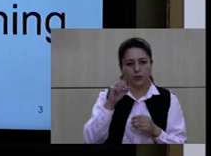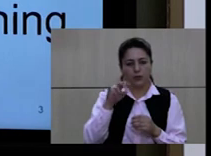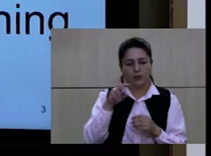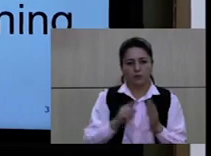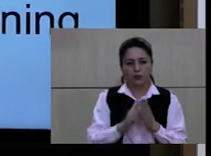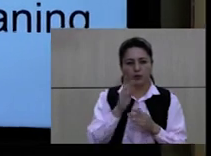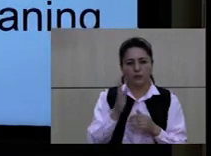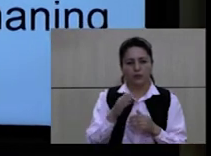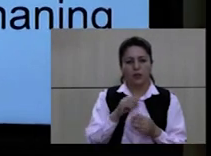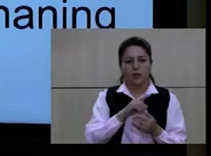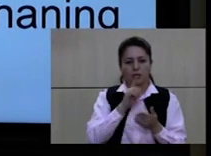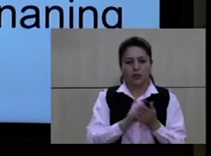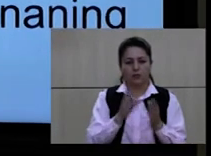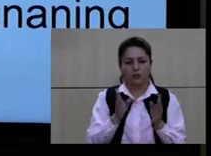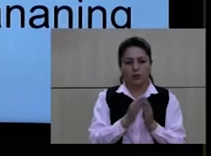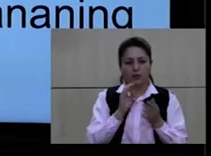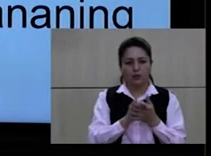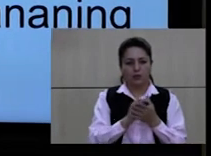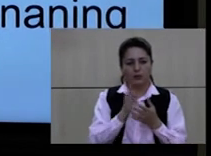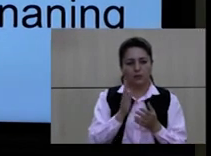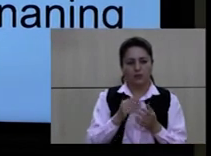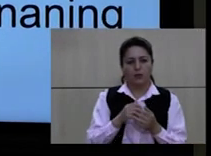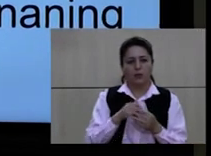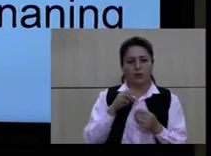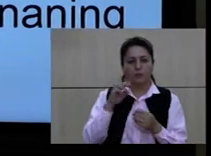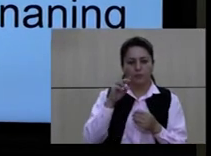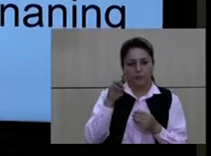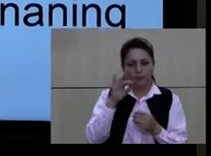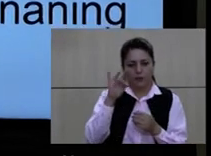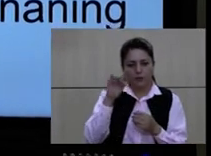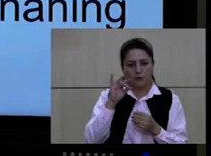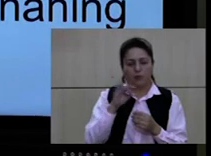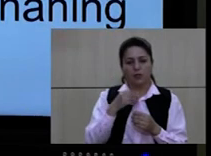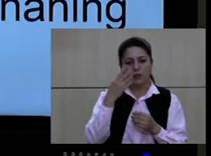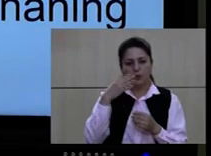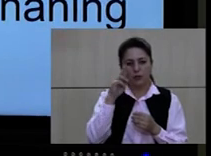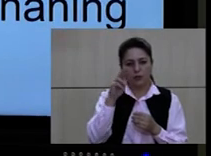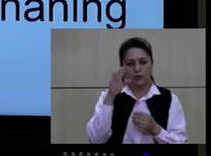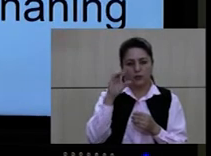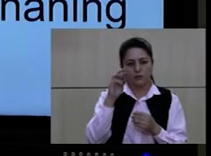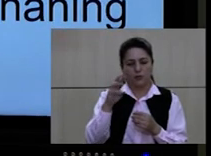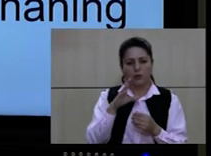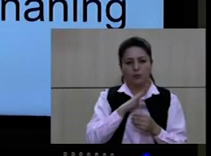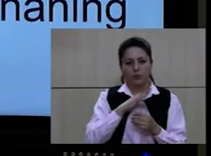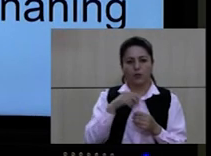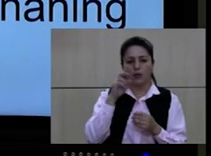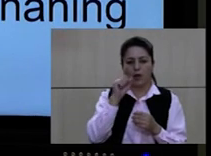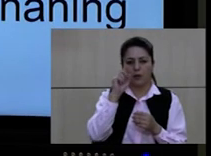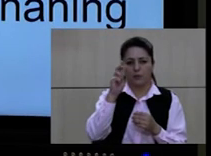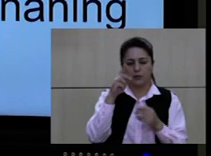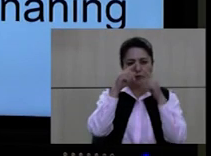boshladik. Sharti bilan sizni tanishtiraman. Perimetri 42 sm bo'lgan ABC